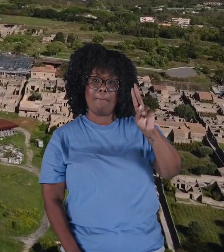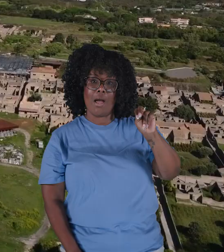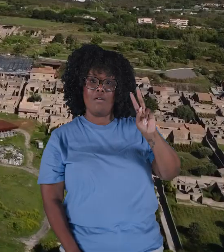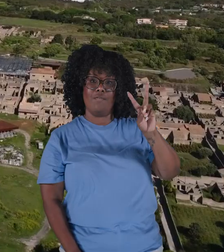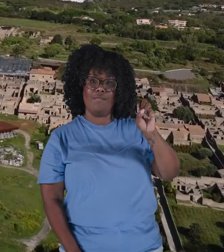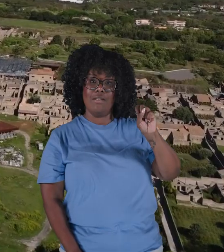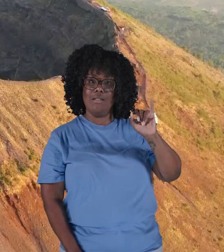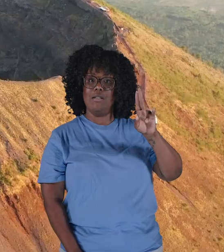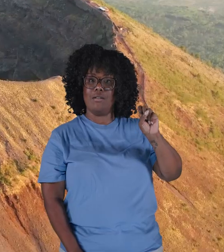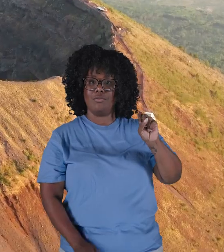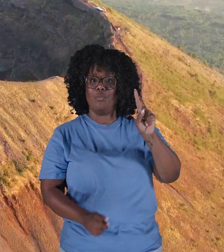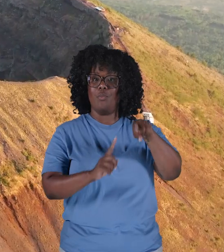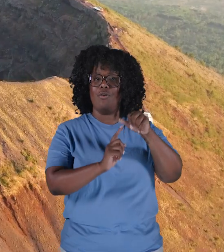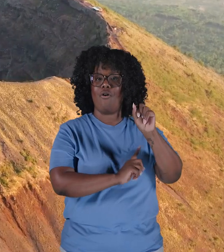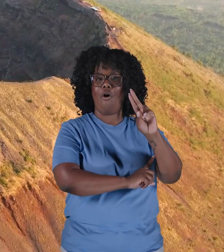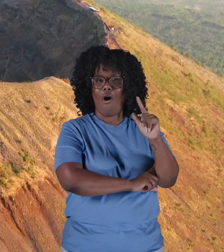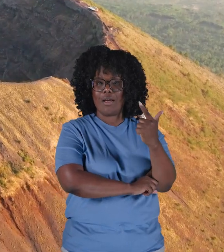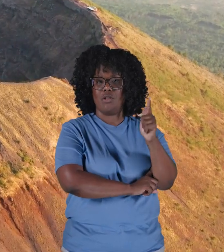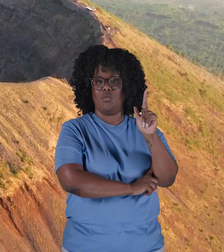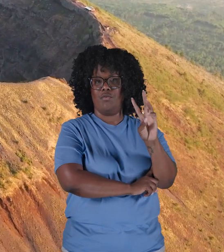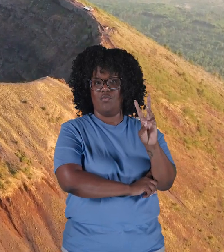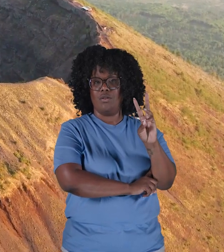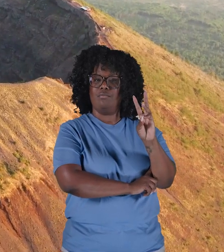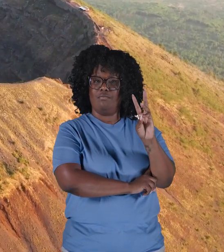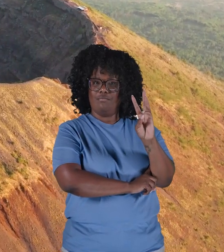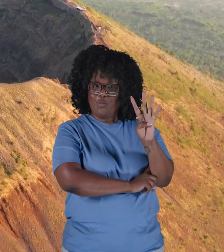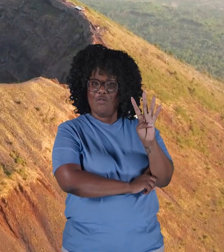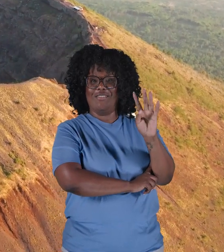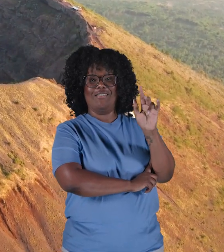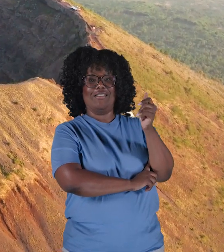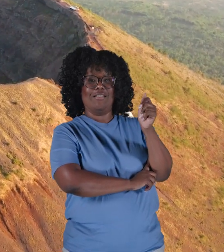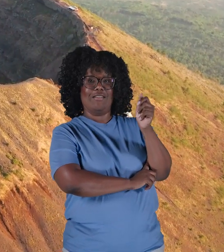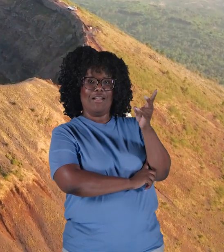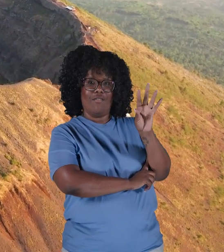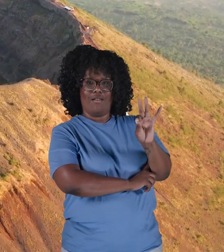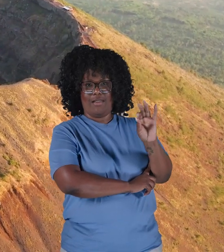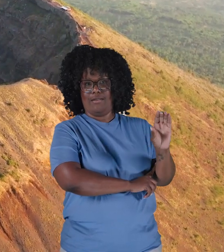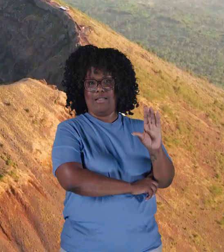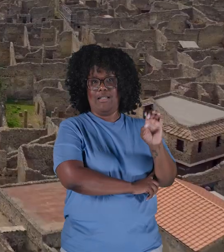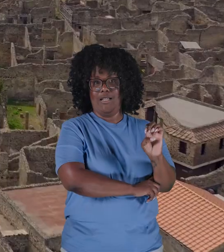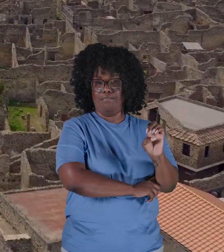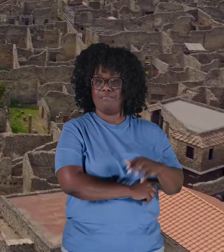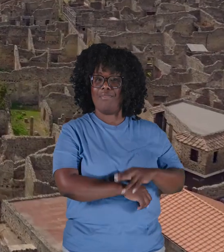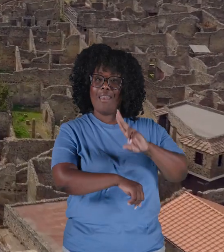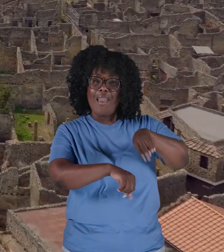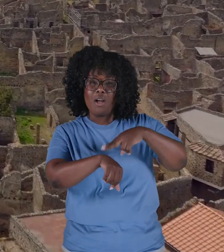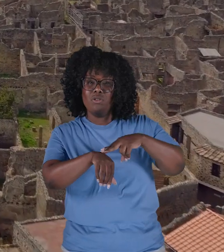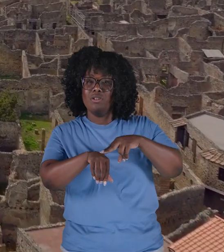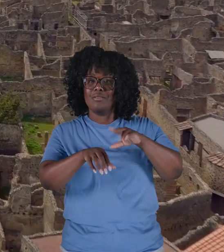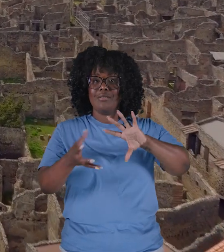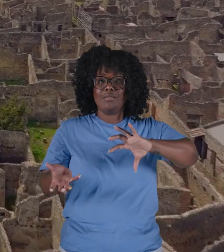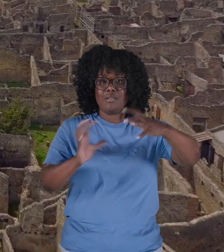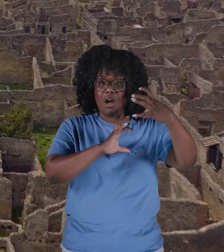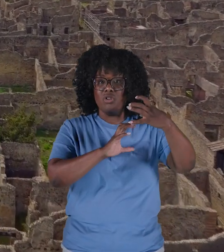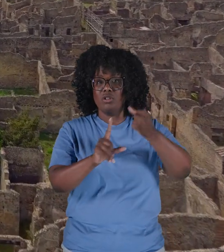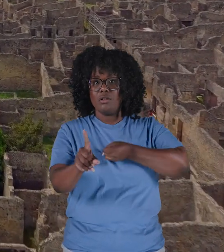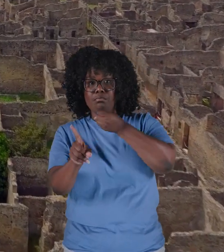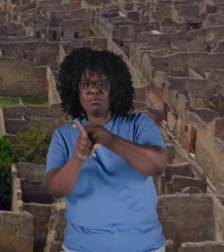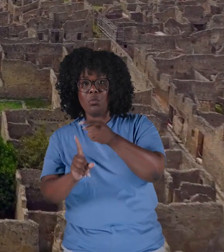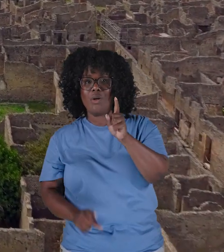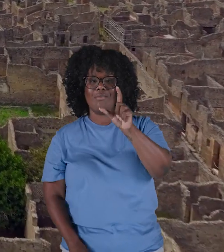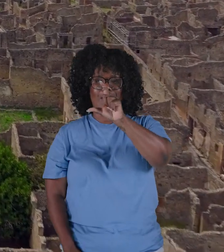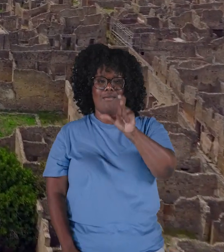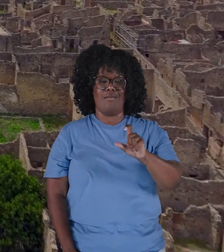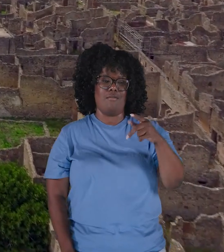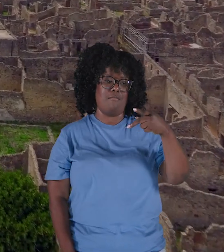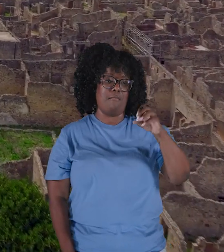Mount Vesuvius happened on August 24, 79 CE. This natural disaster destroyed